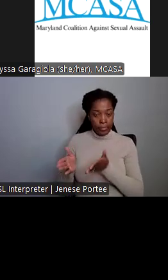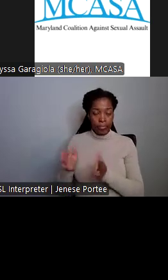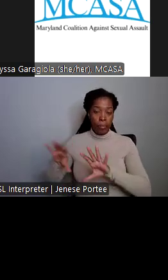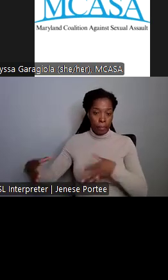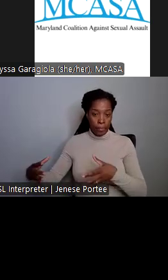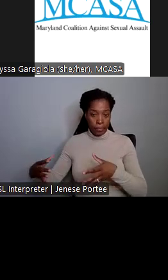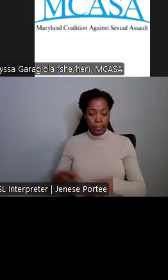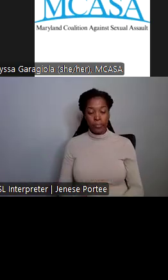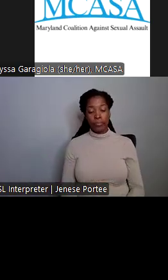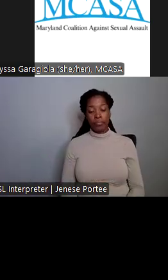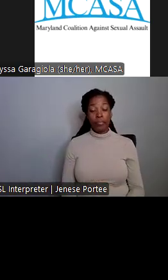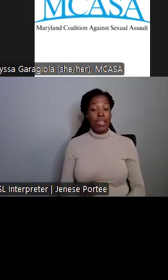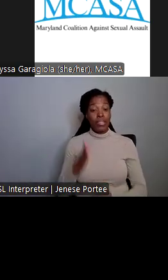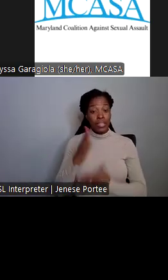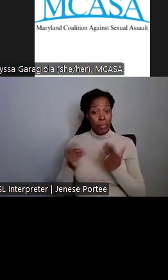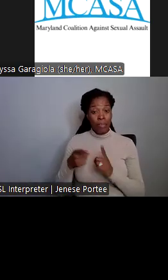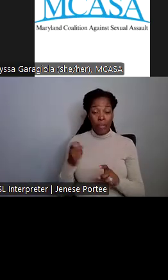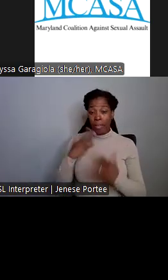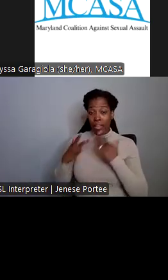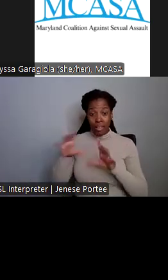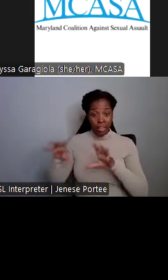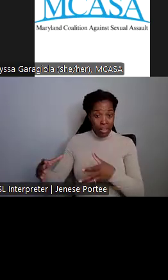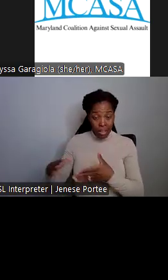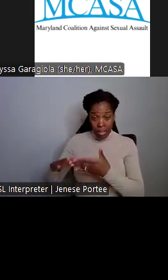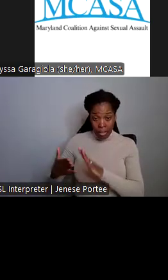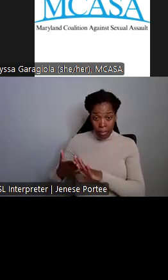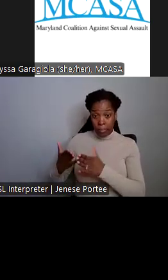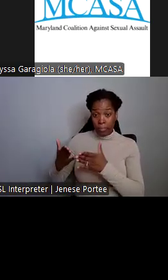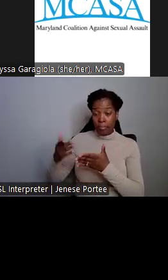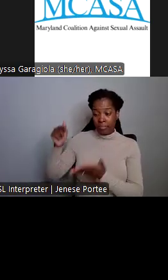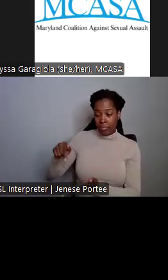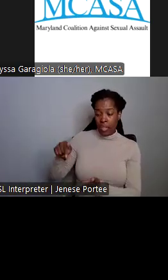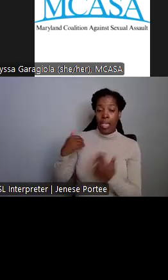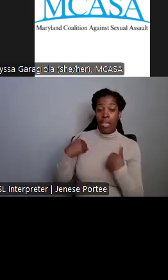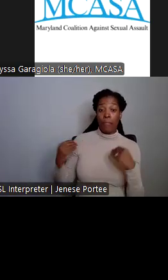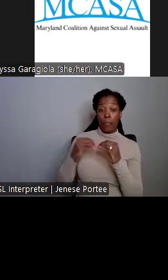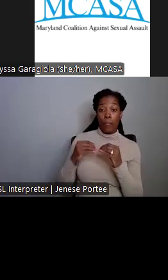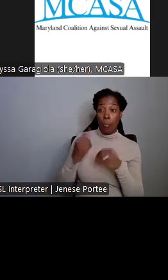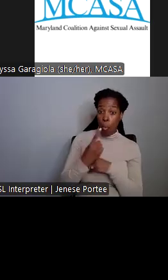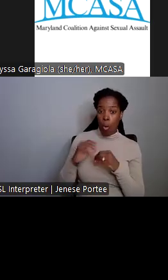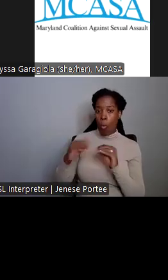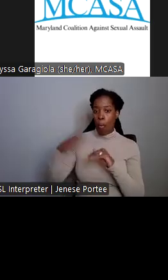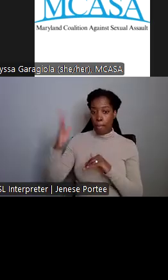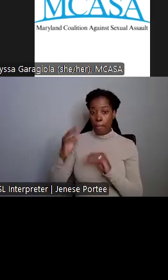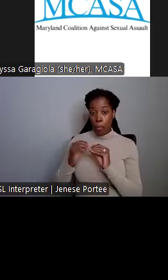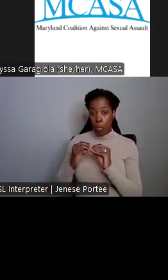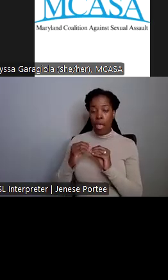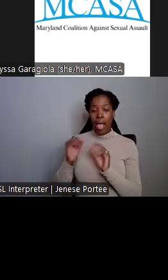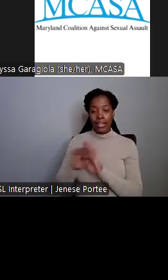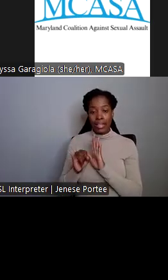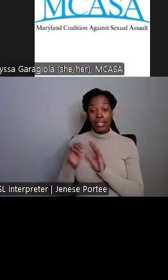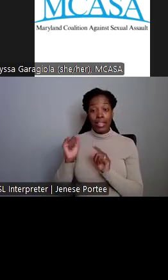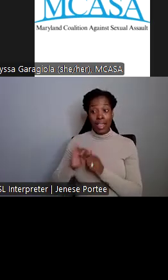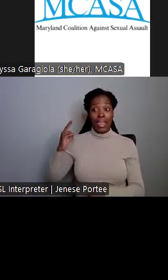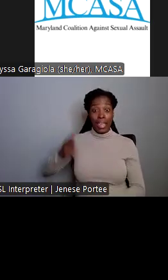from an underserved population is someone who holds one or more identities that have been historically and are currently being